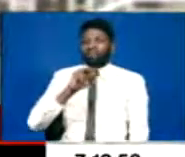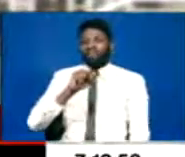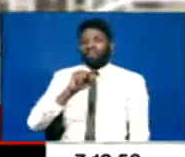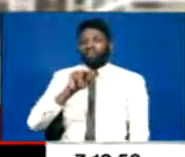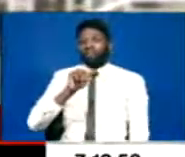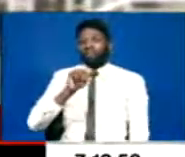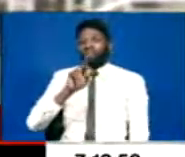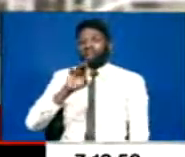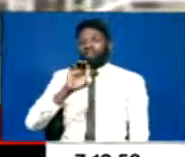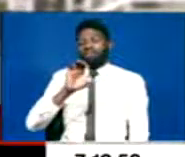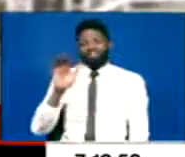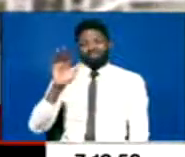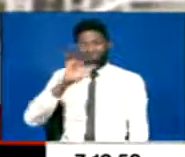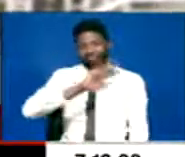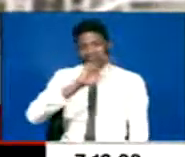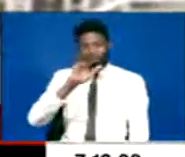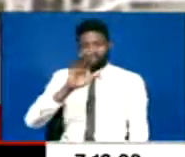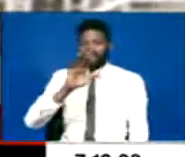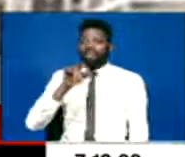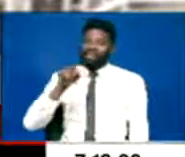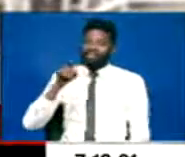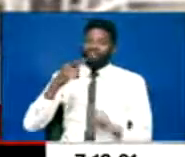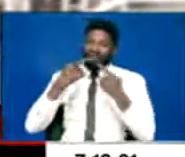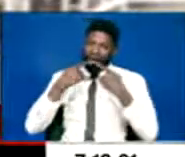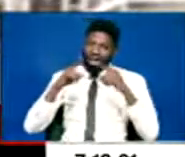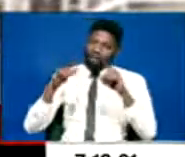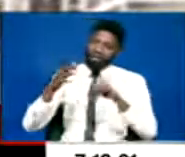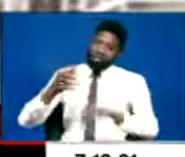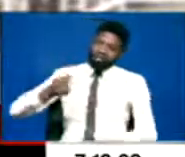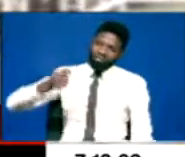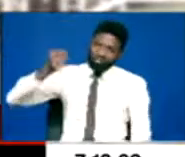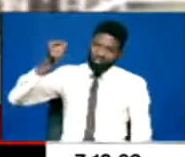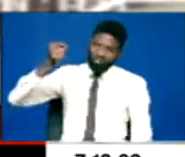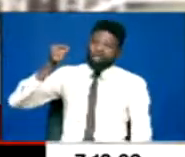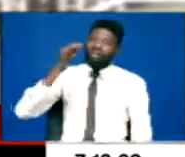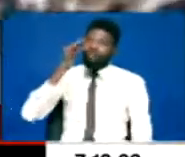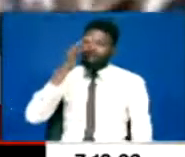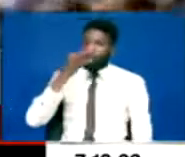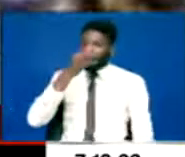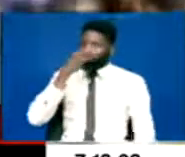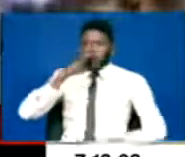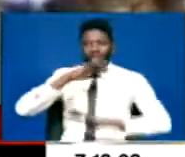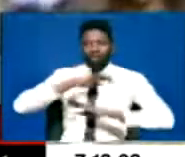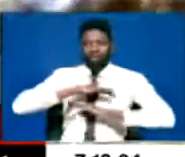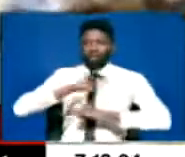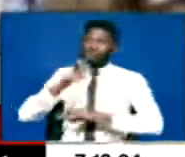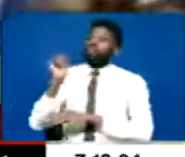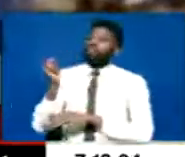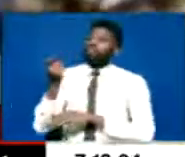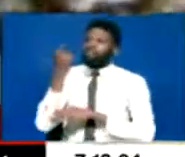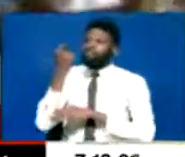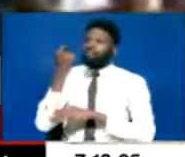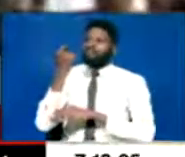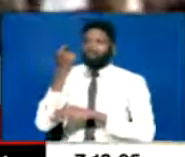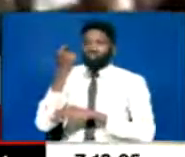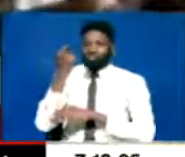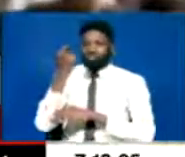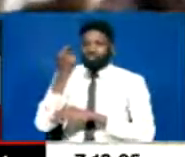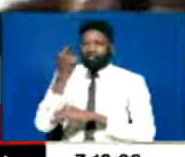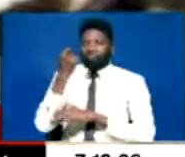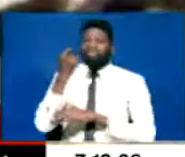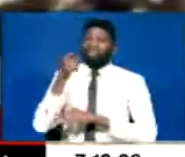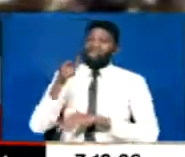Kibaki Tosha Swahili endorsement of Kibaki's candidature for the top seat. Odinga traversed the country campaigning